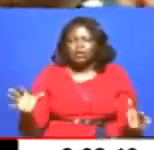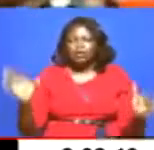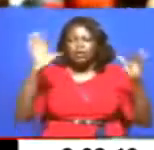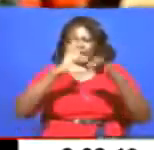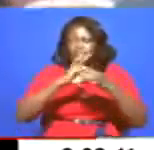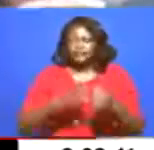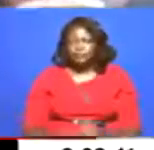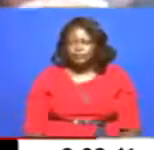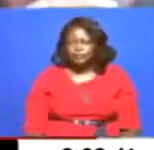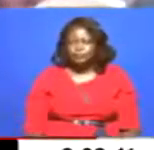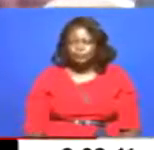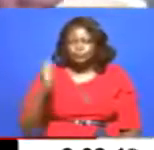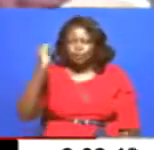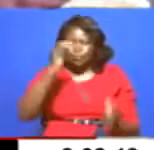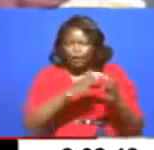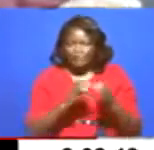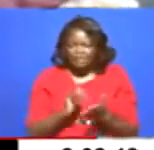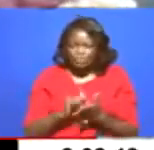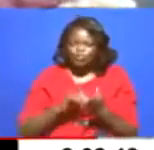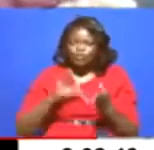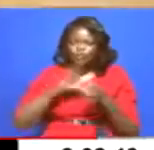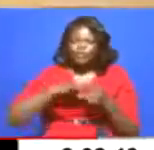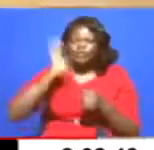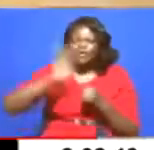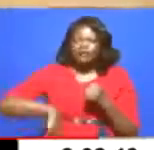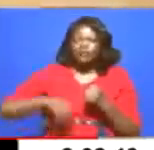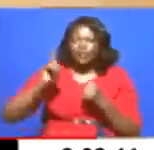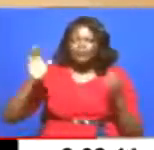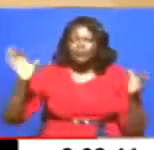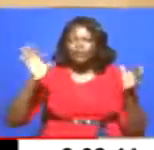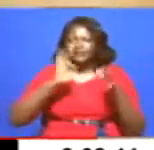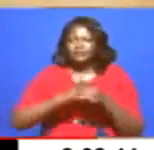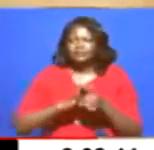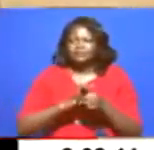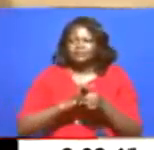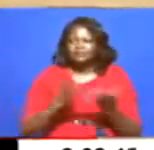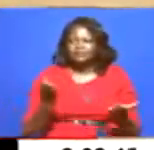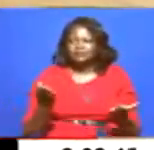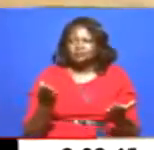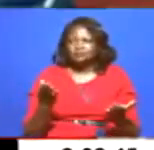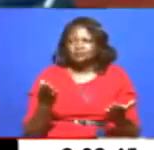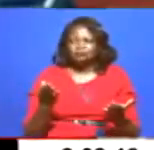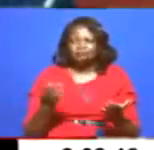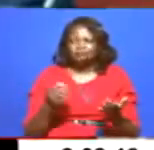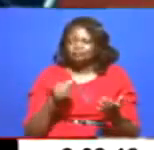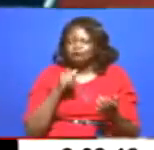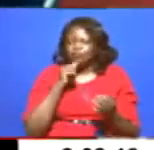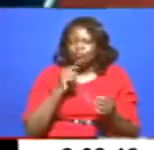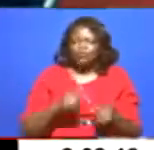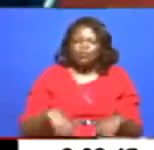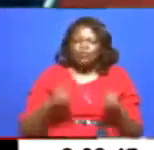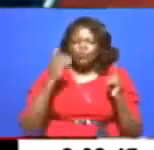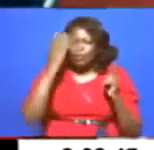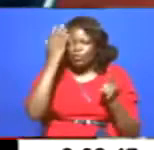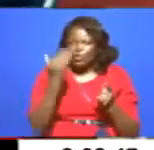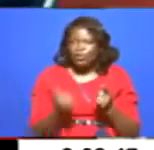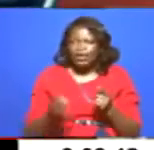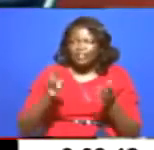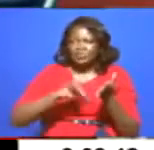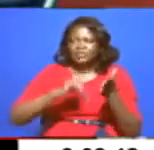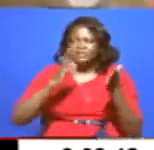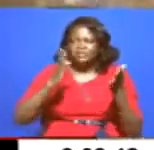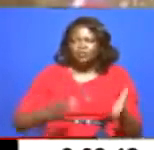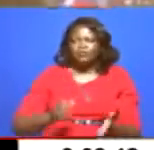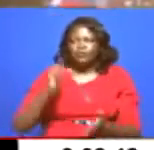Political parties seeking to join more than one coalition have been dealt a blow after the Registrar of Political Parties submitted to